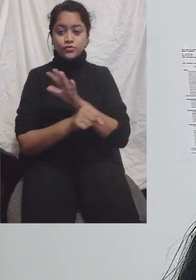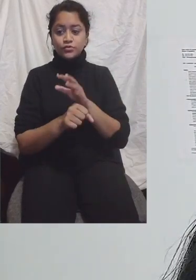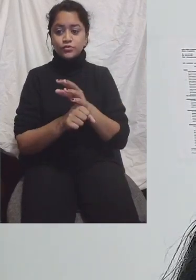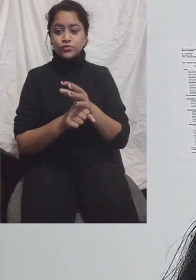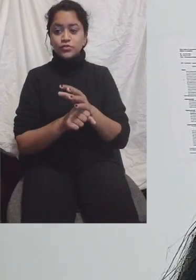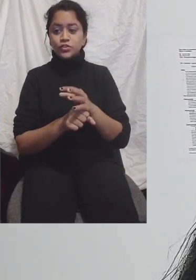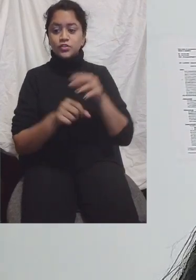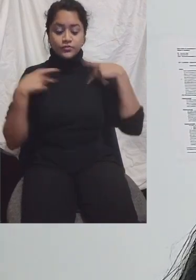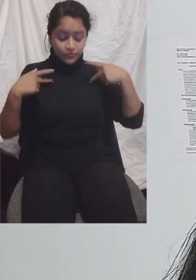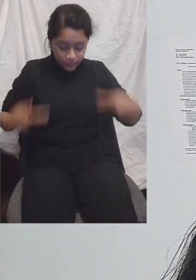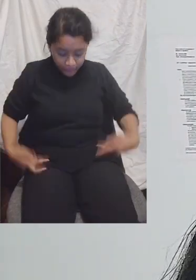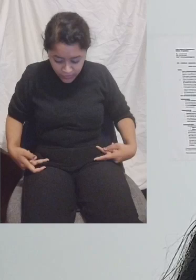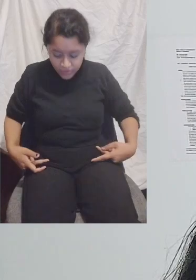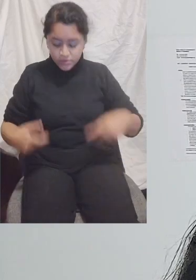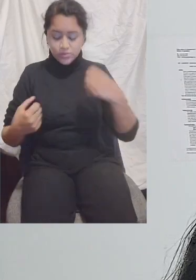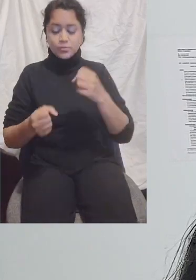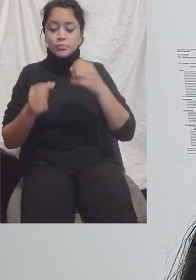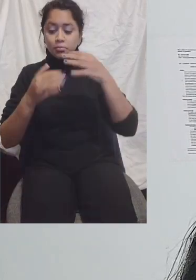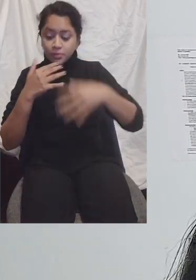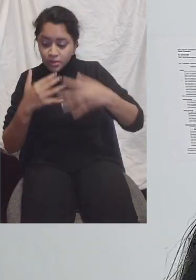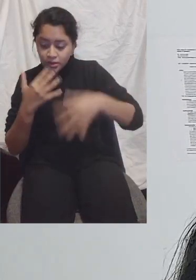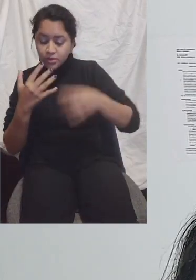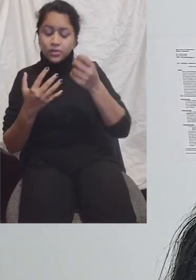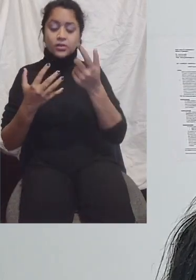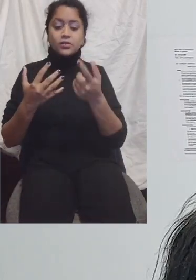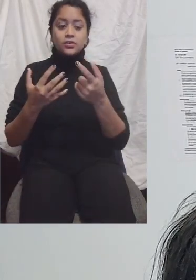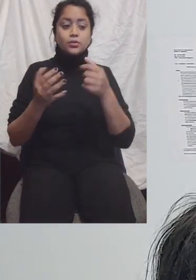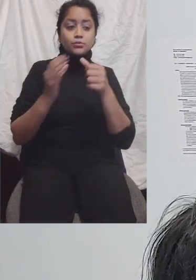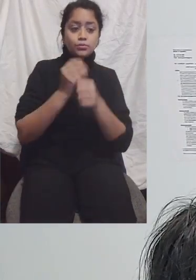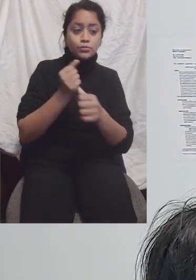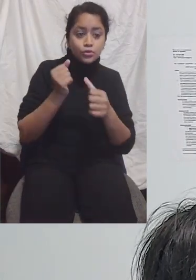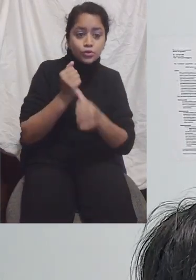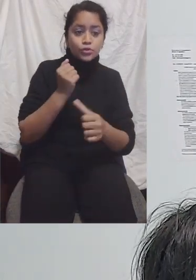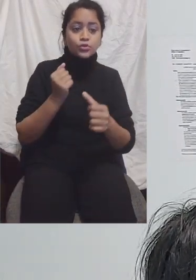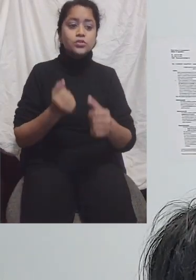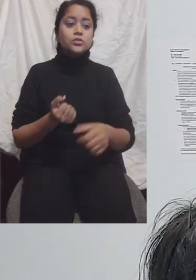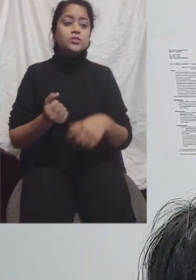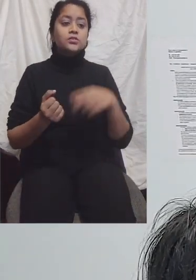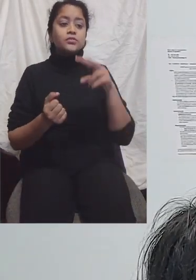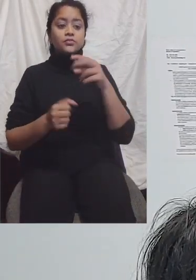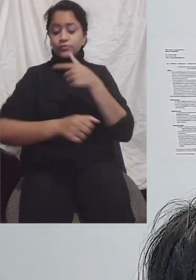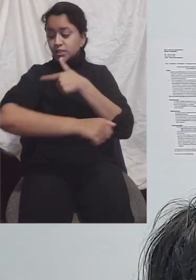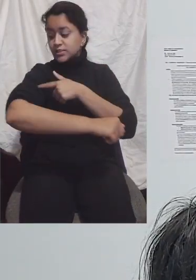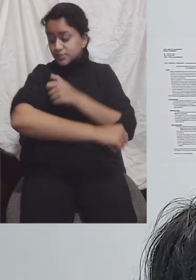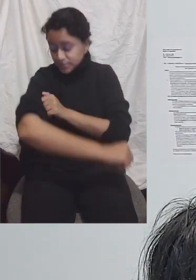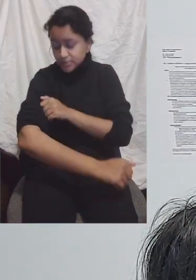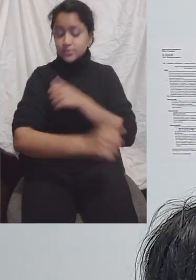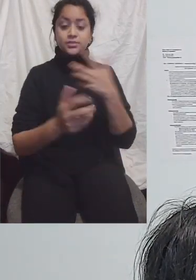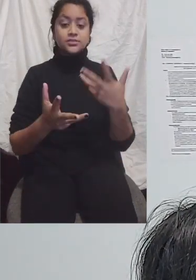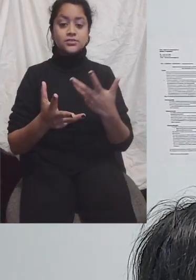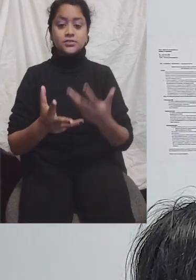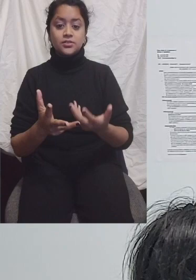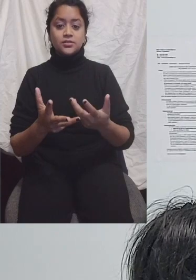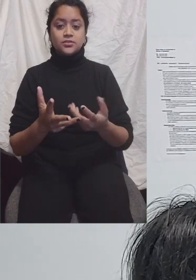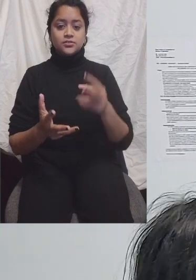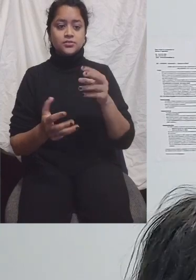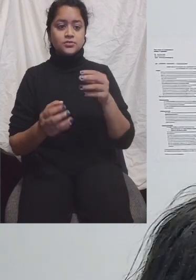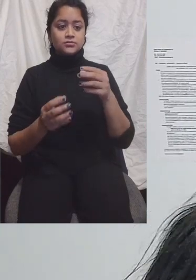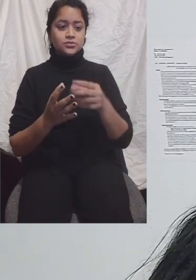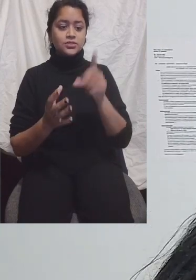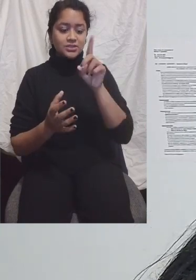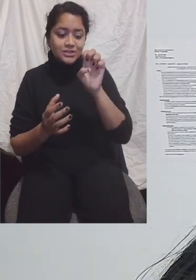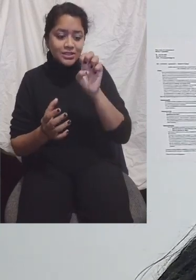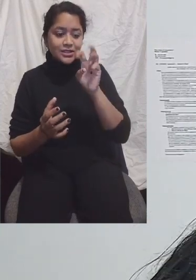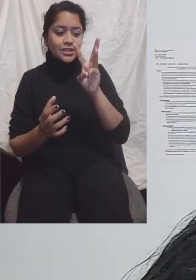comprehensive checkups. Like I said, basically at those annual visits, we do a full physical exam. We'll check a little